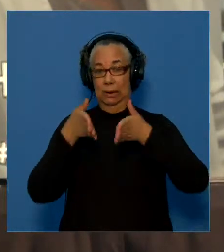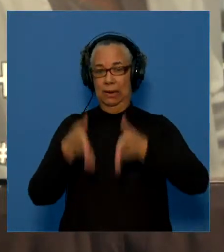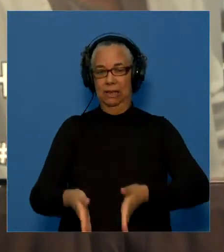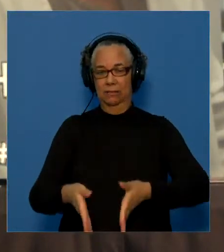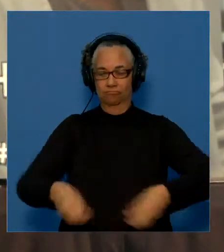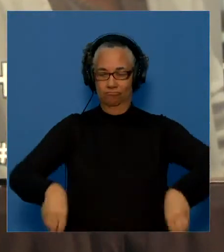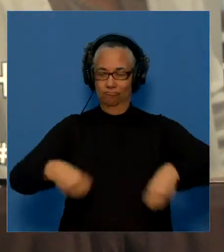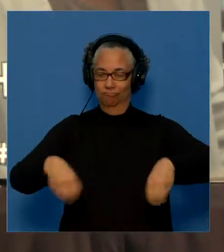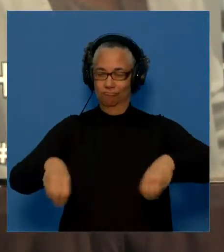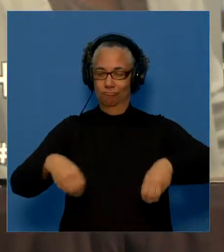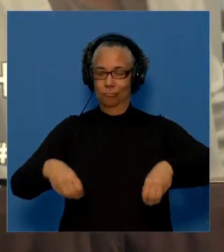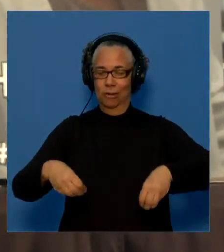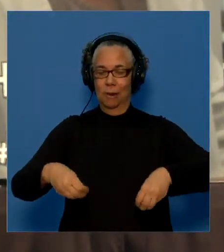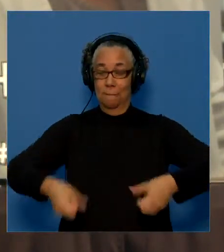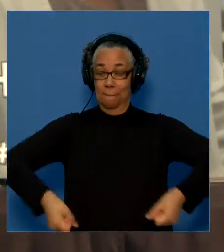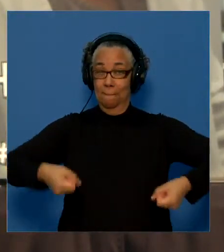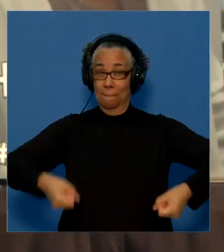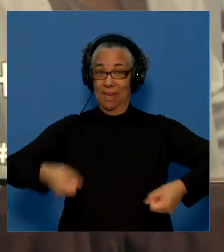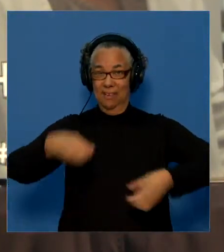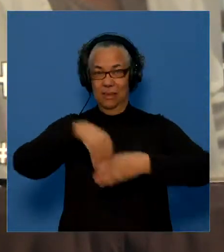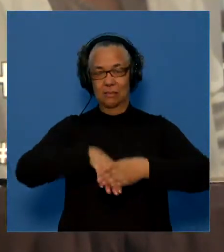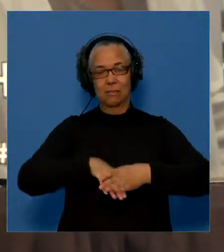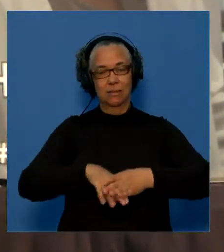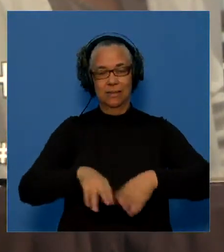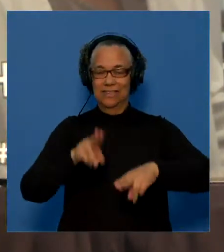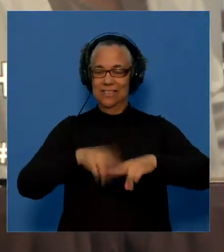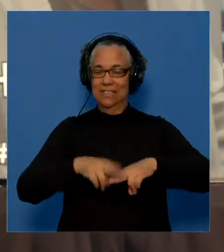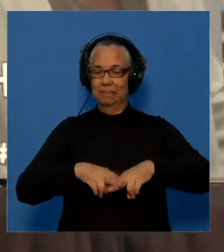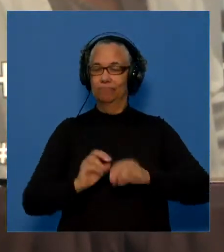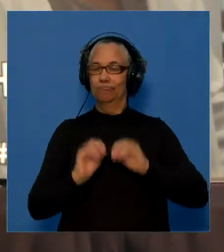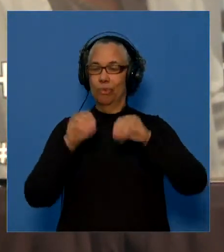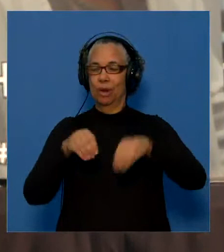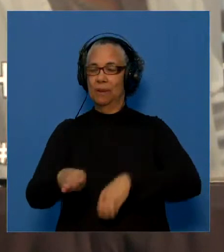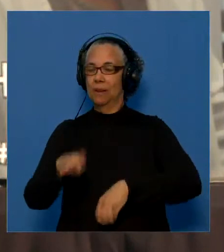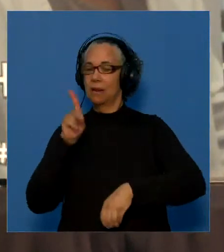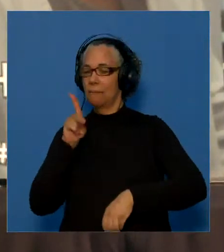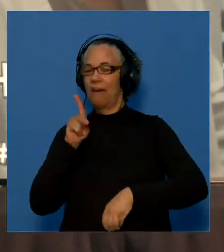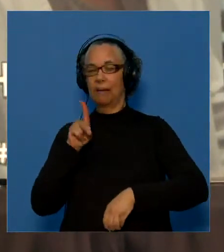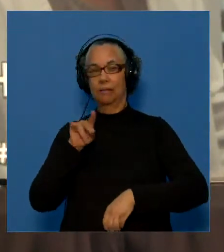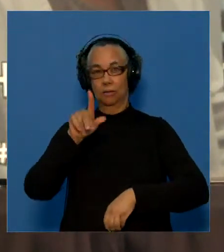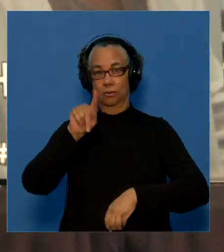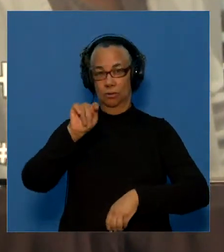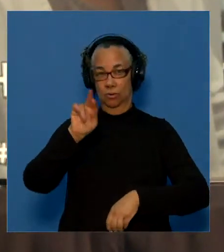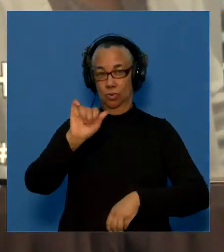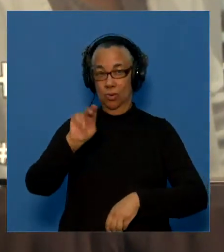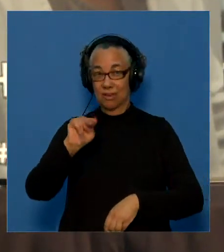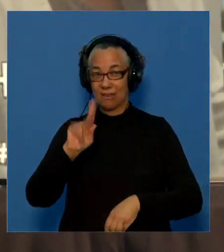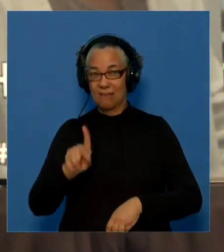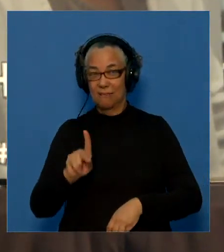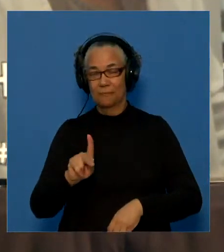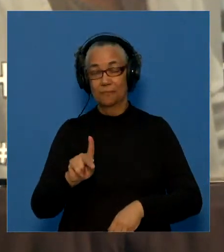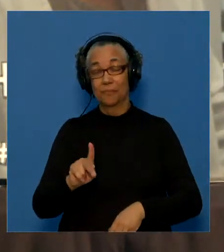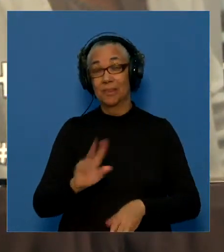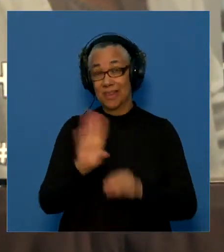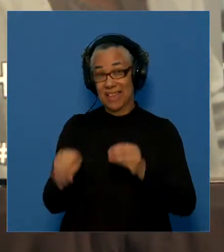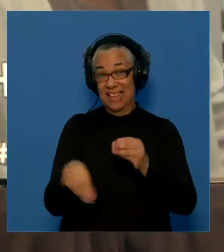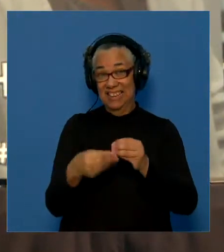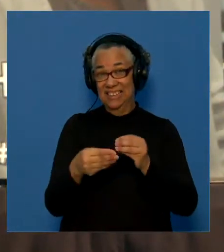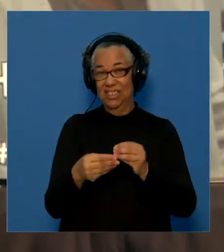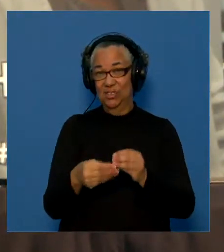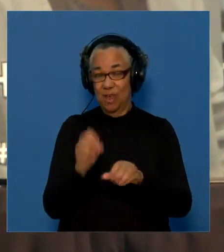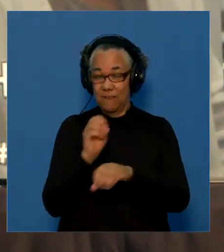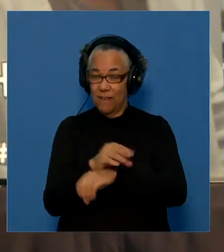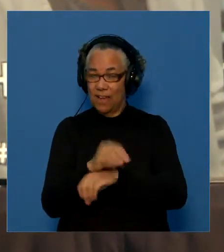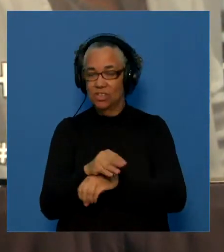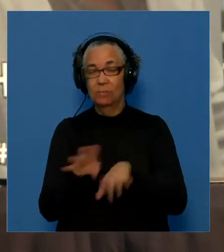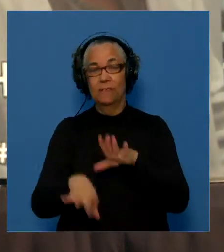seat. Instead, lock them in the trunk. Further crime prevention advice can be found on the Bermuda